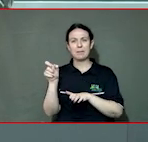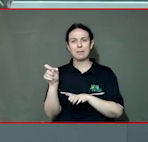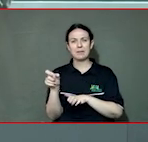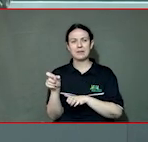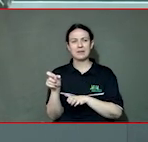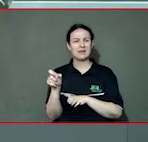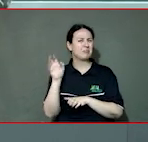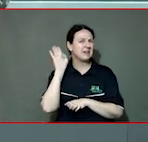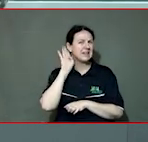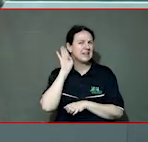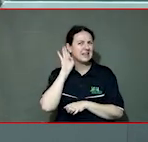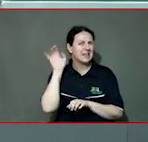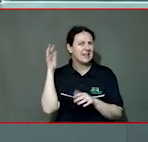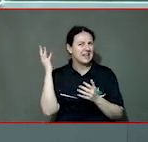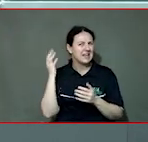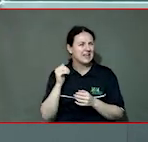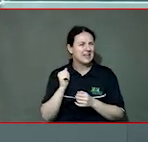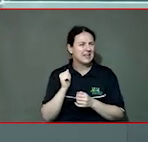I can't hear you properly.